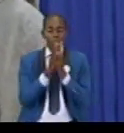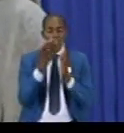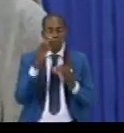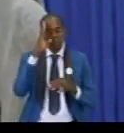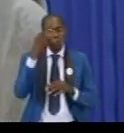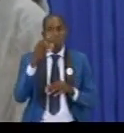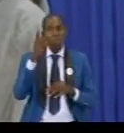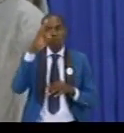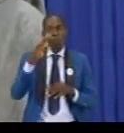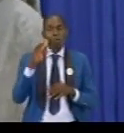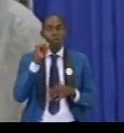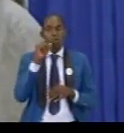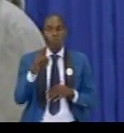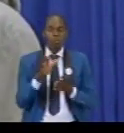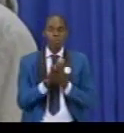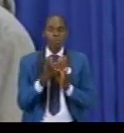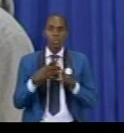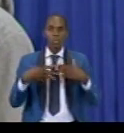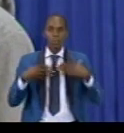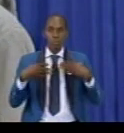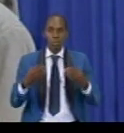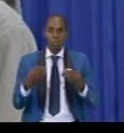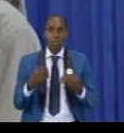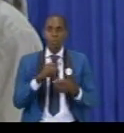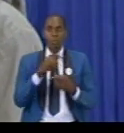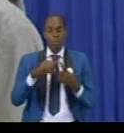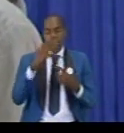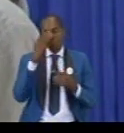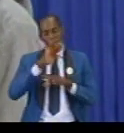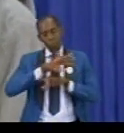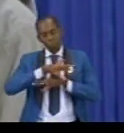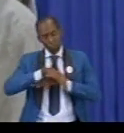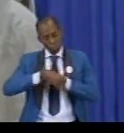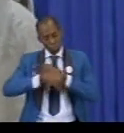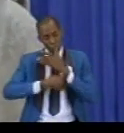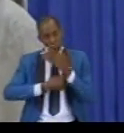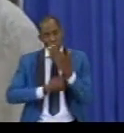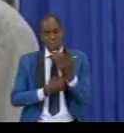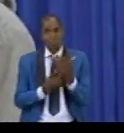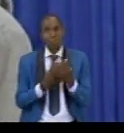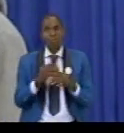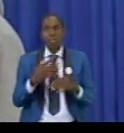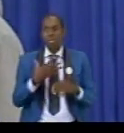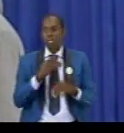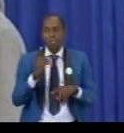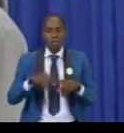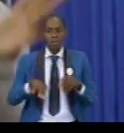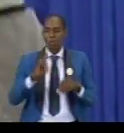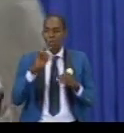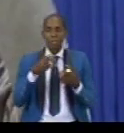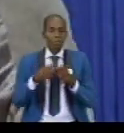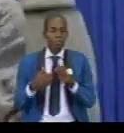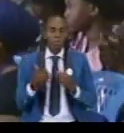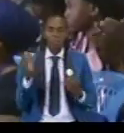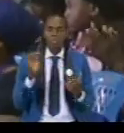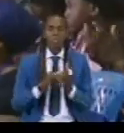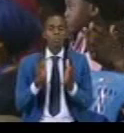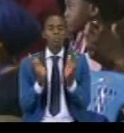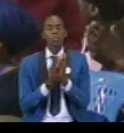was ill. And immediately I slept yesterday night, I wake up early, I did not find that problem again. Praise the